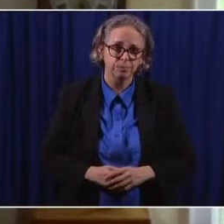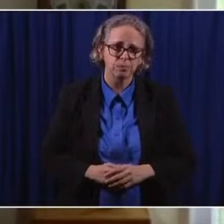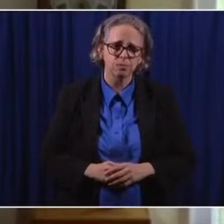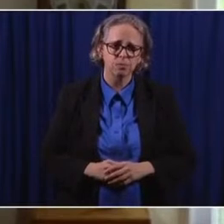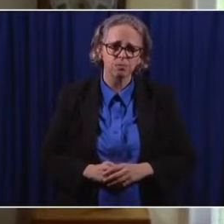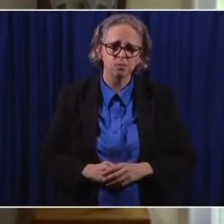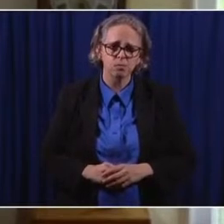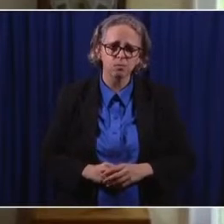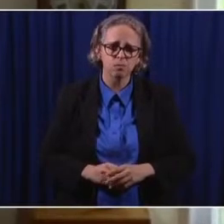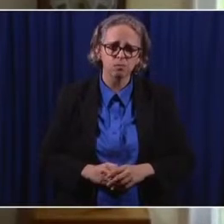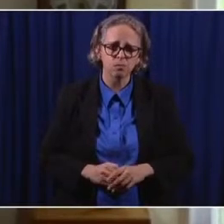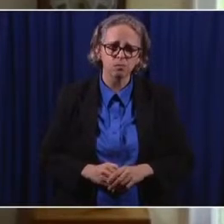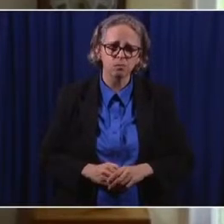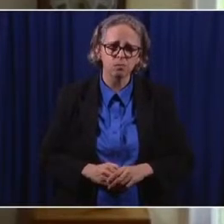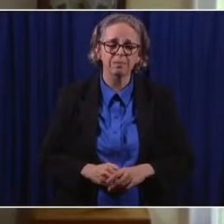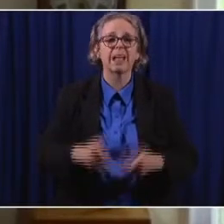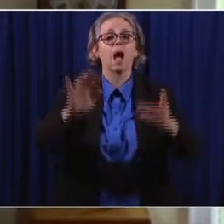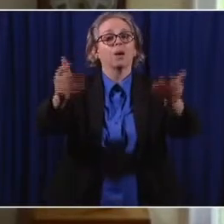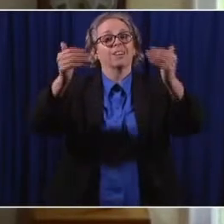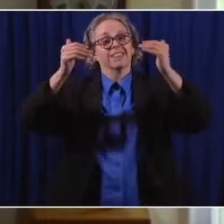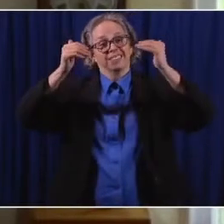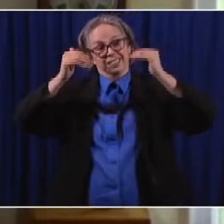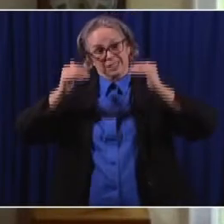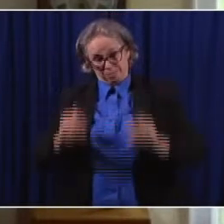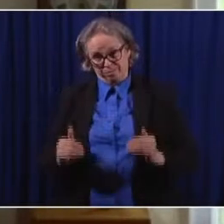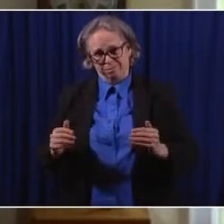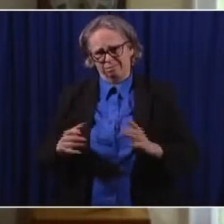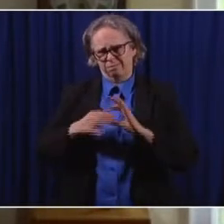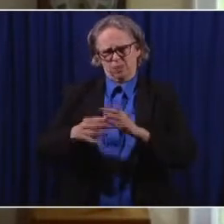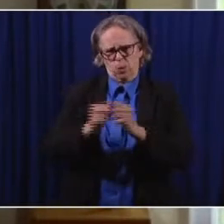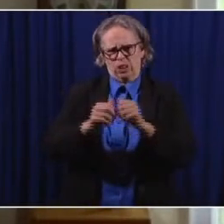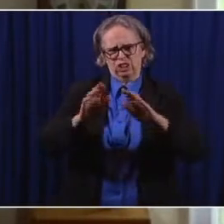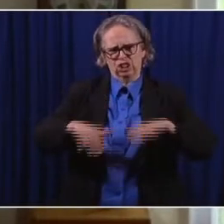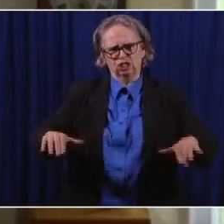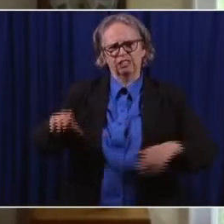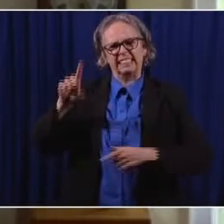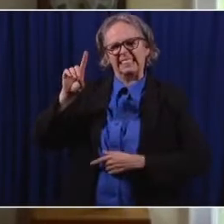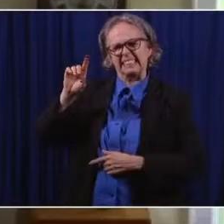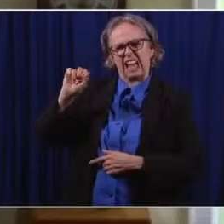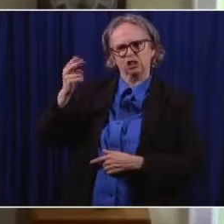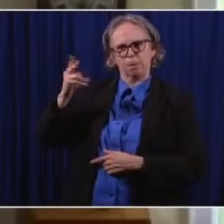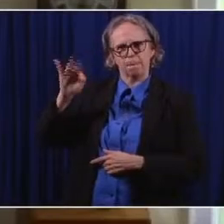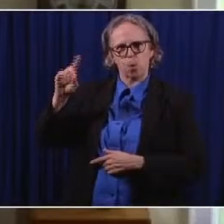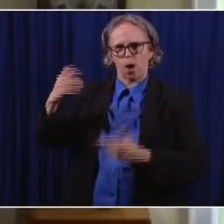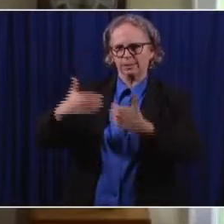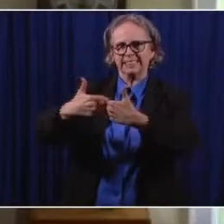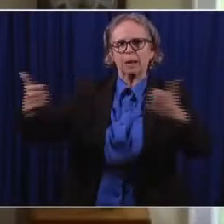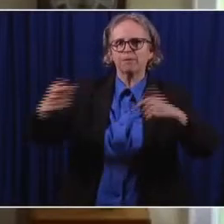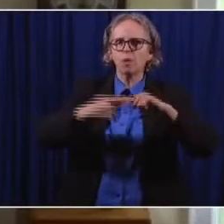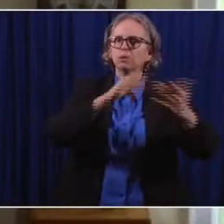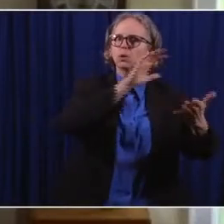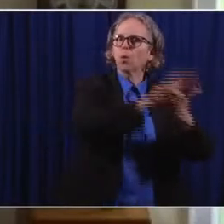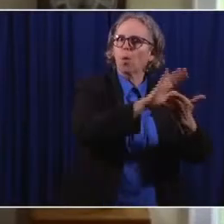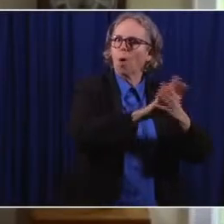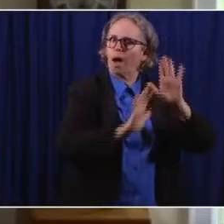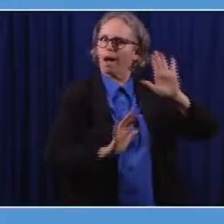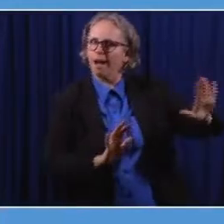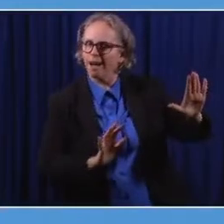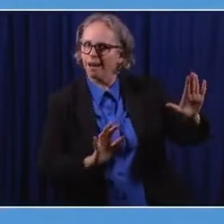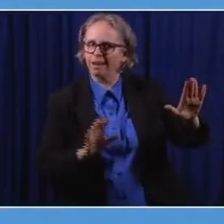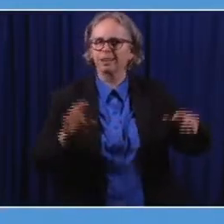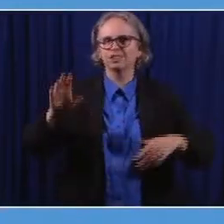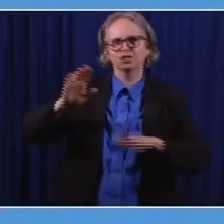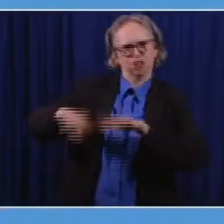Let's go to the children's dashboard. This is a separate dashboard. The next new dashboard is focused